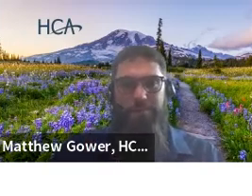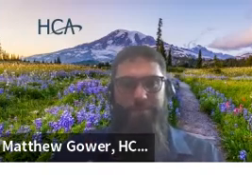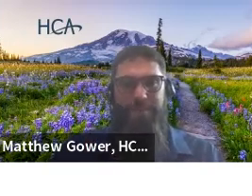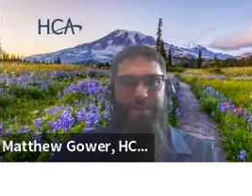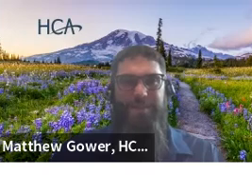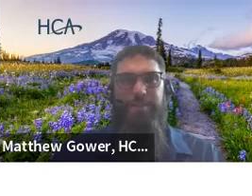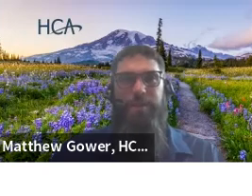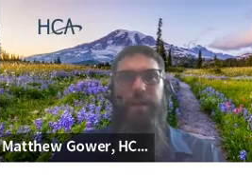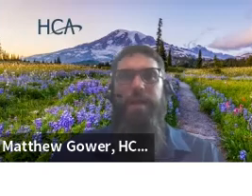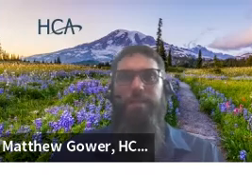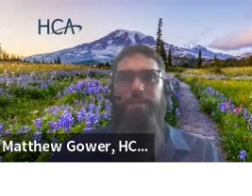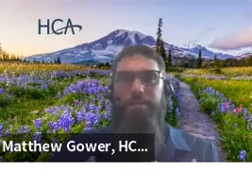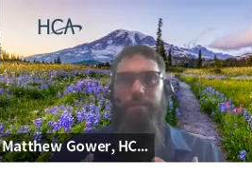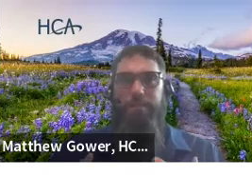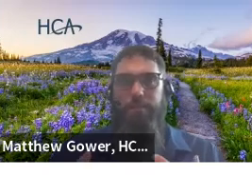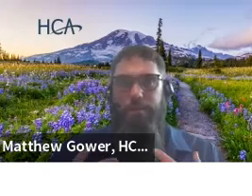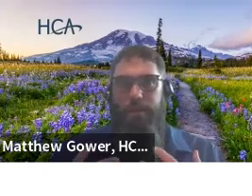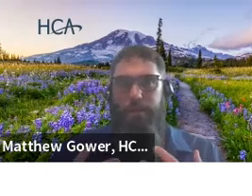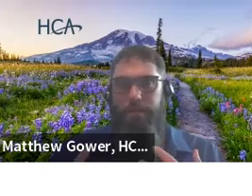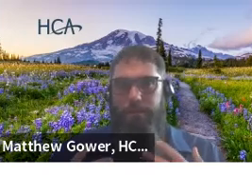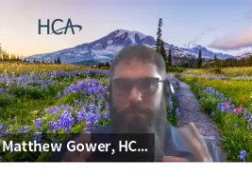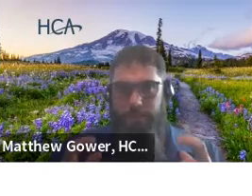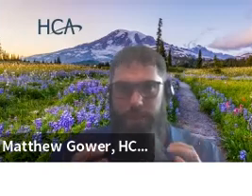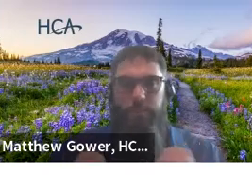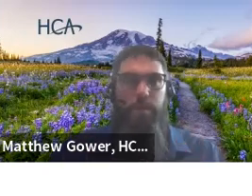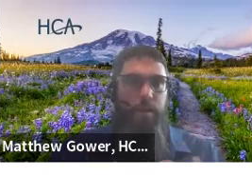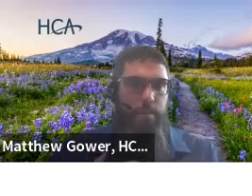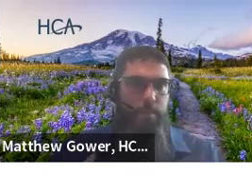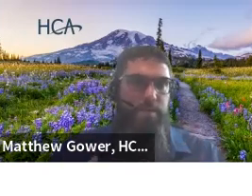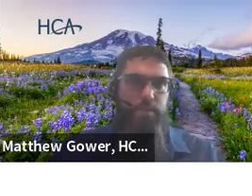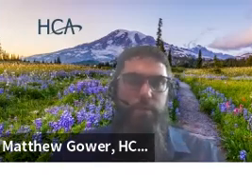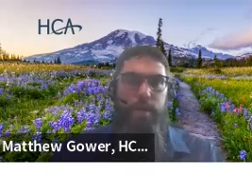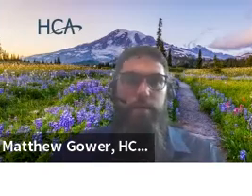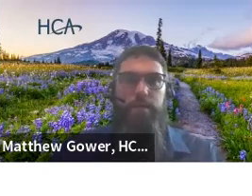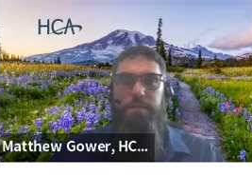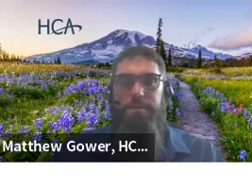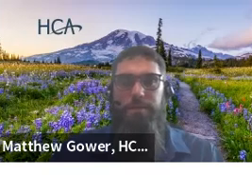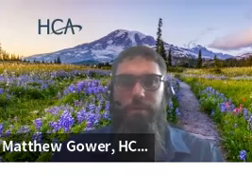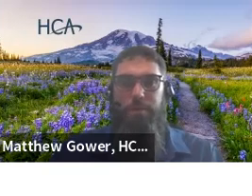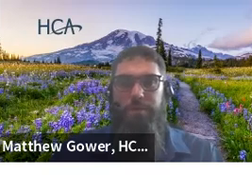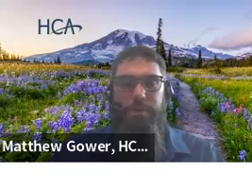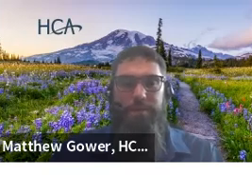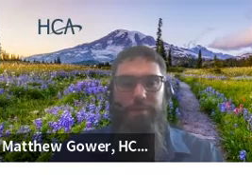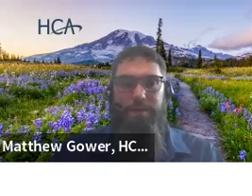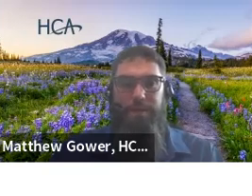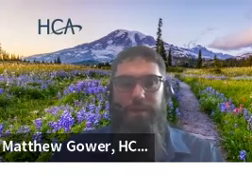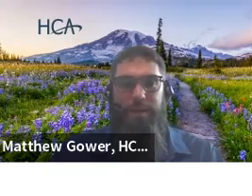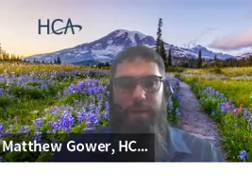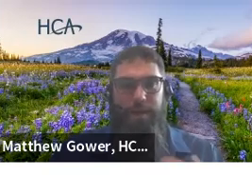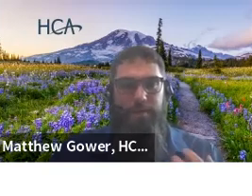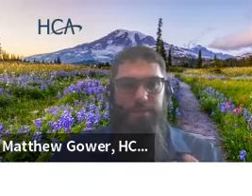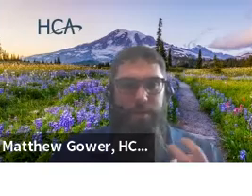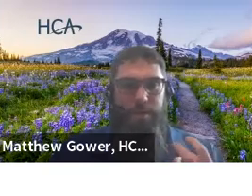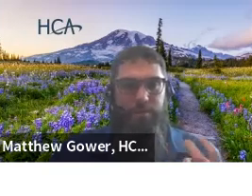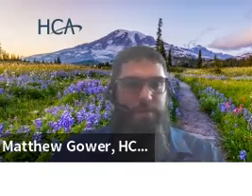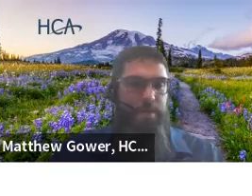or that's not really fair. Their team operates in both counties. And so when we spit out the raw data,